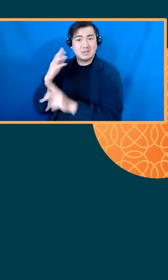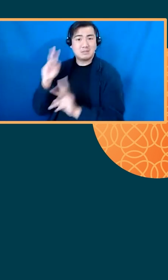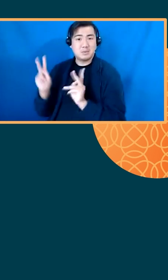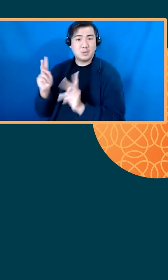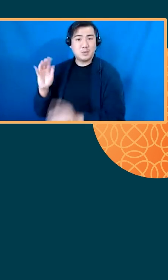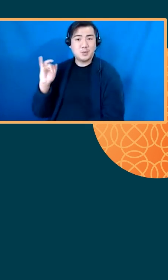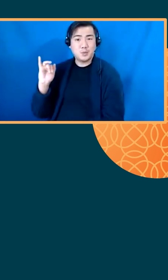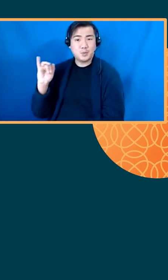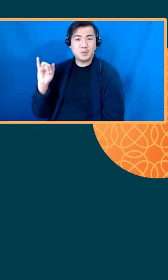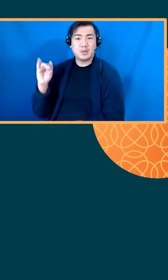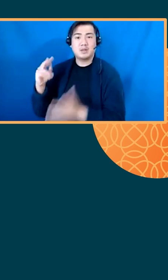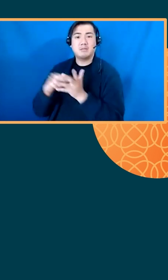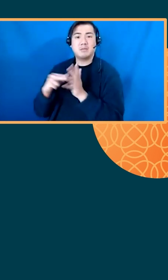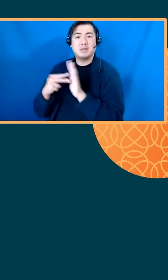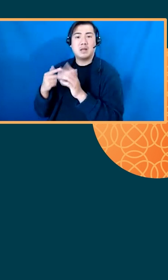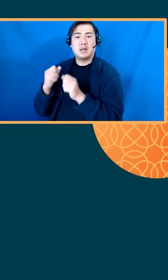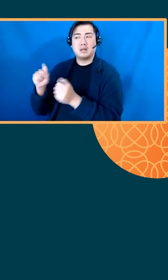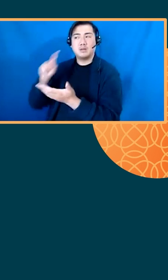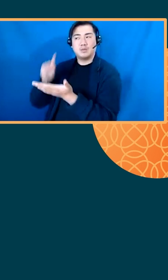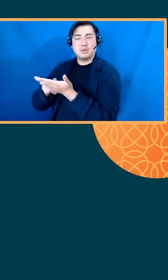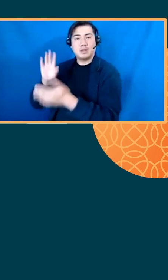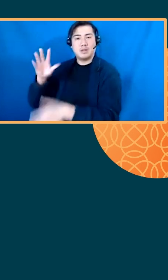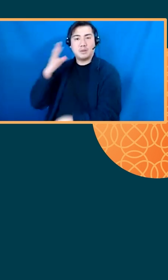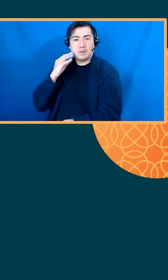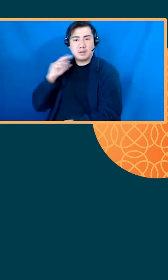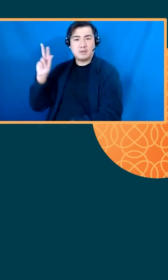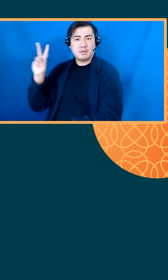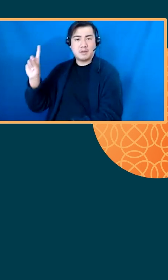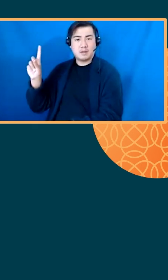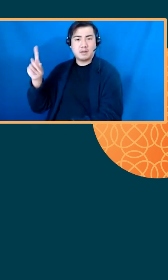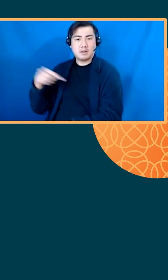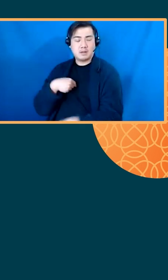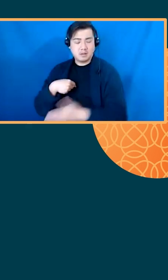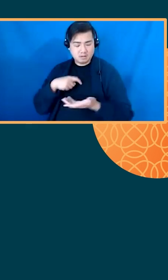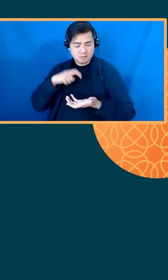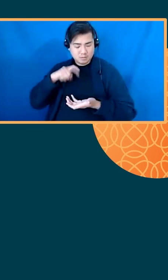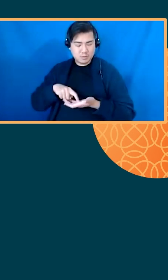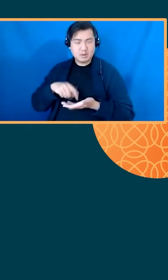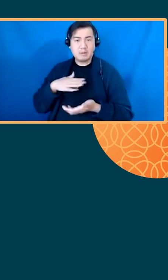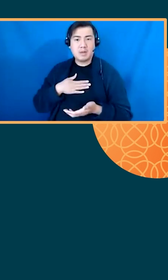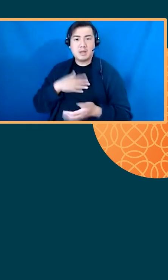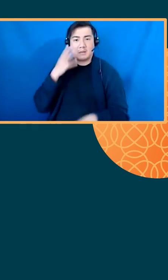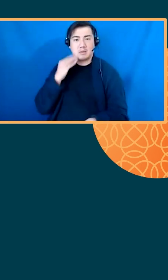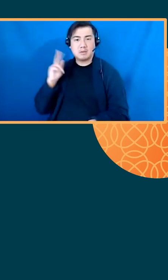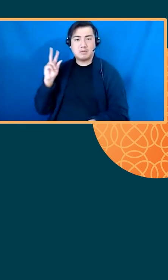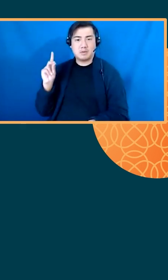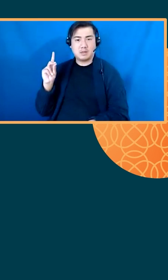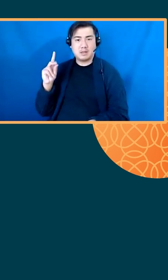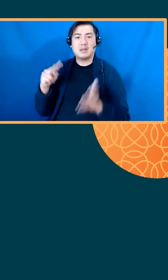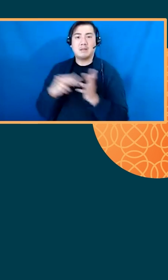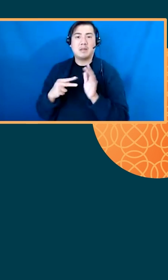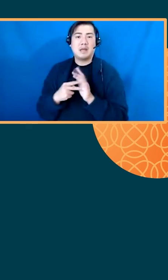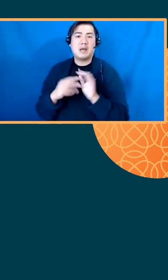voice and I can find that valid again, right? And that is climbing the ladder. If we try to do both at once, things get